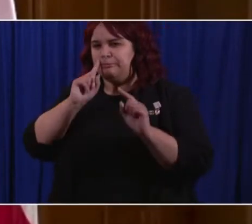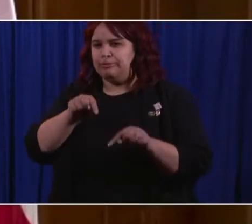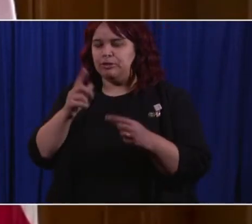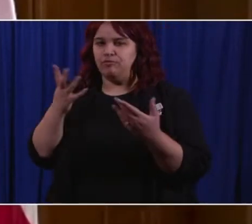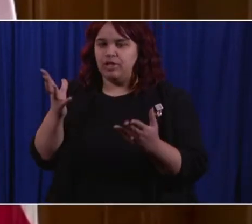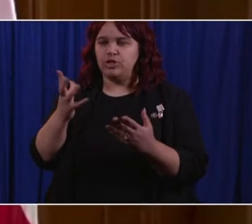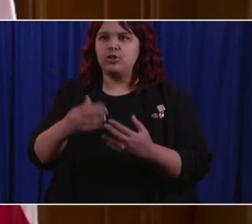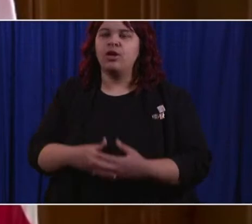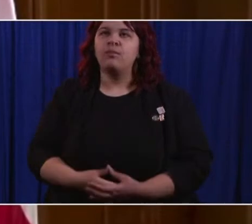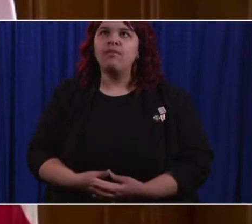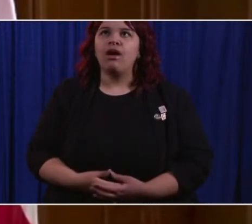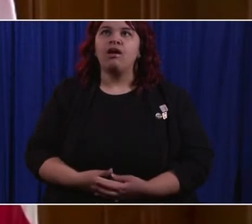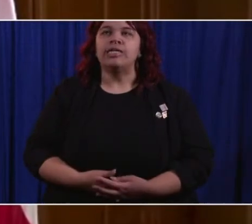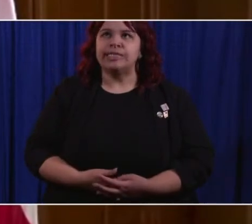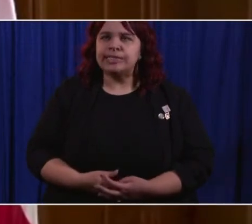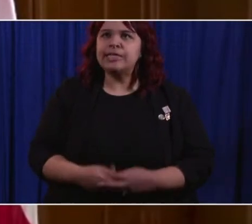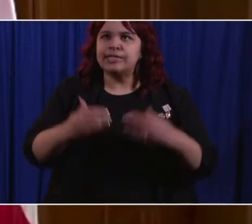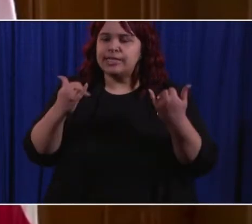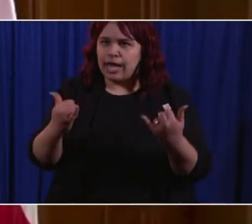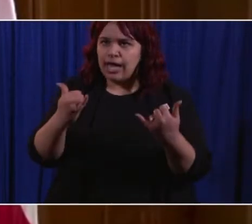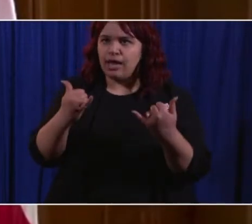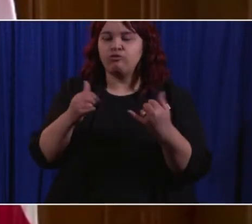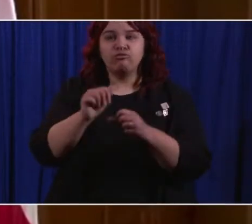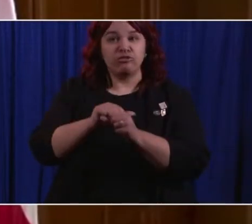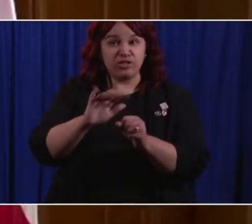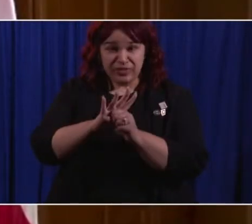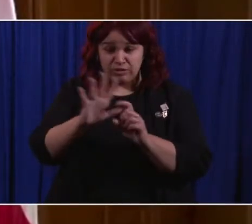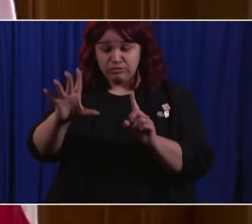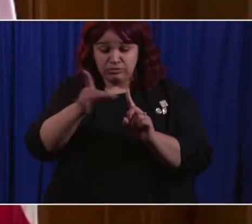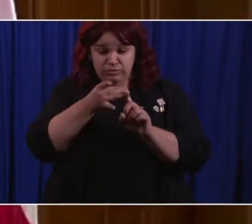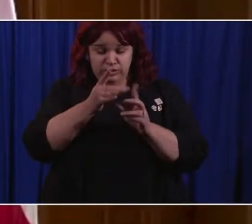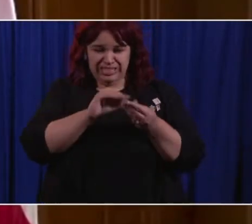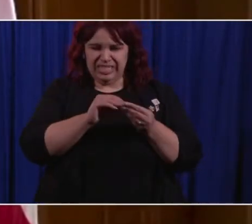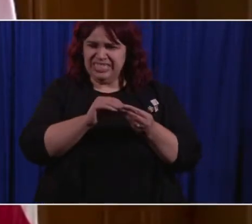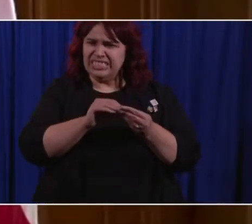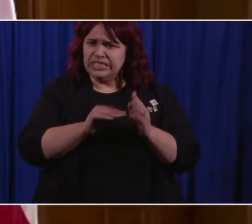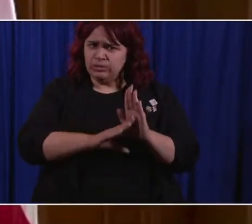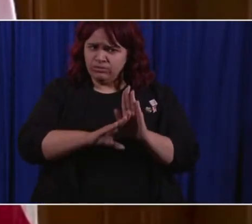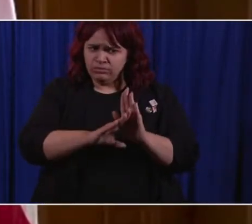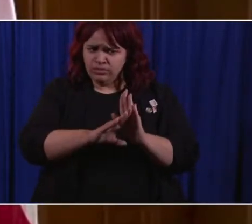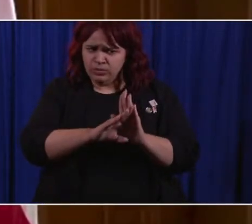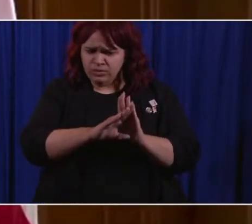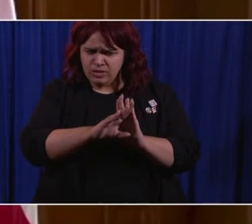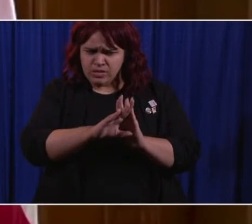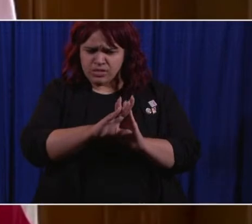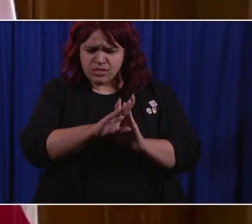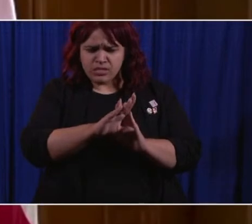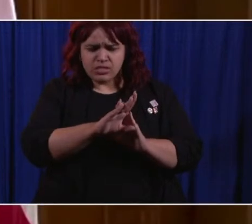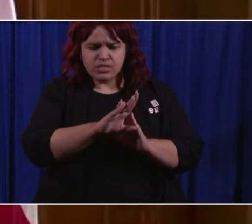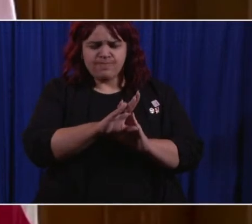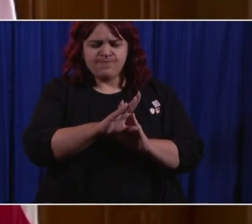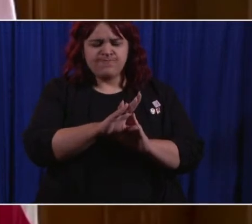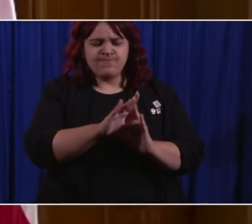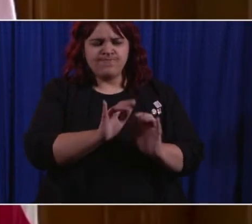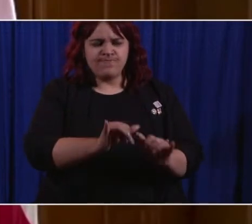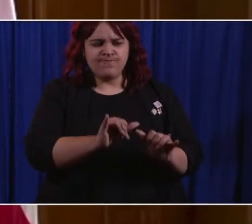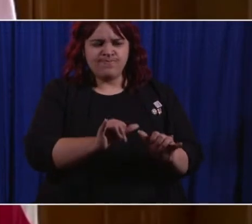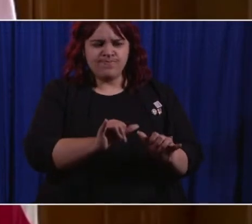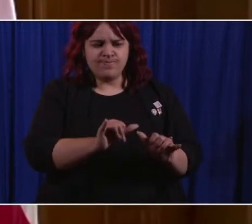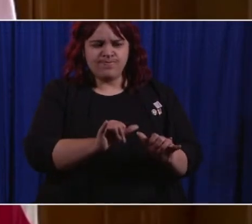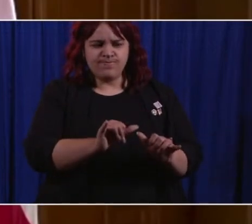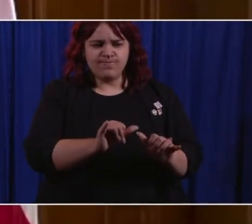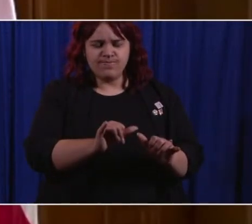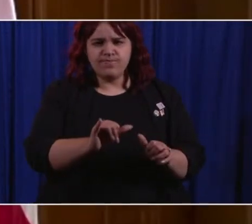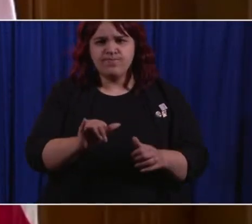recent increases in cases, do you expect the death rate to be dramatically different